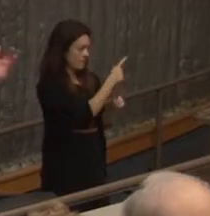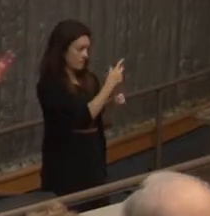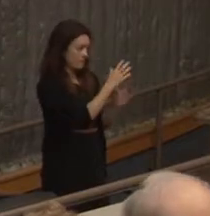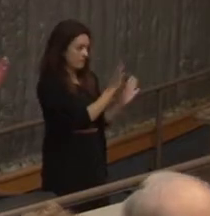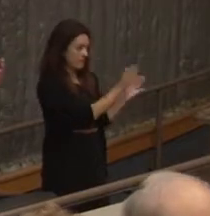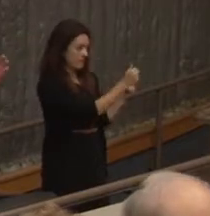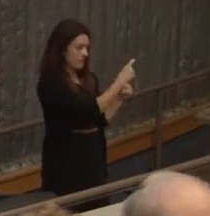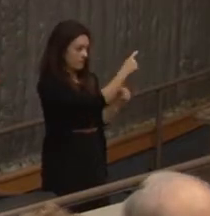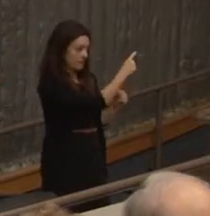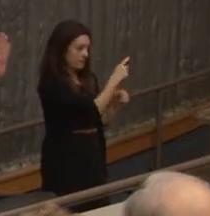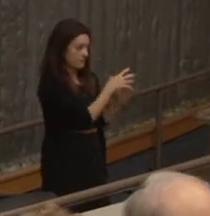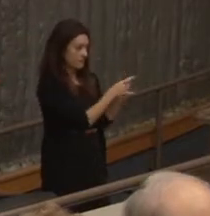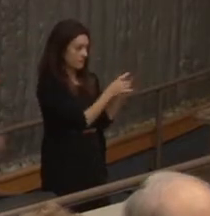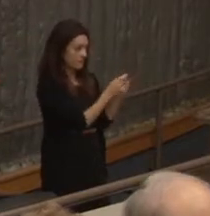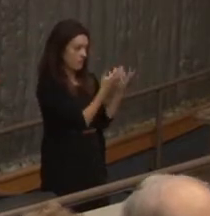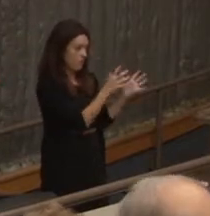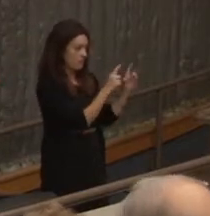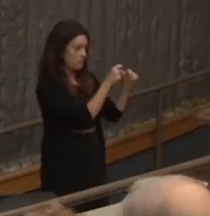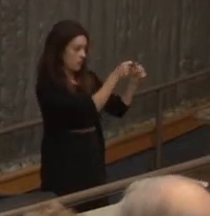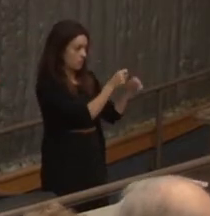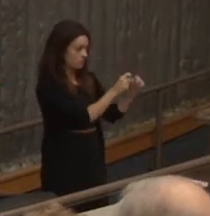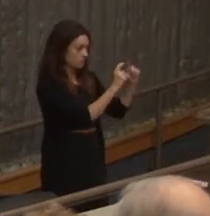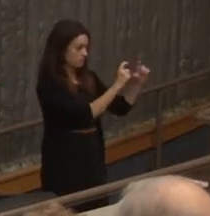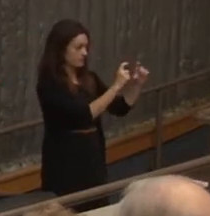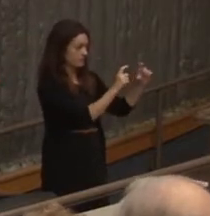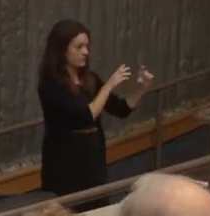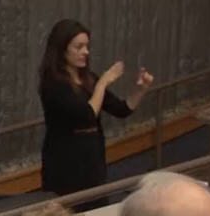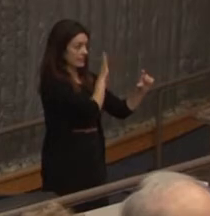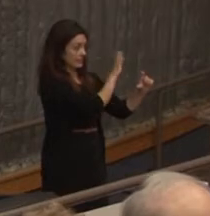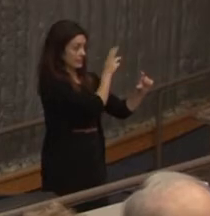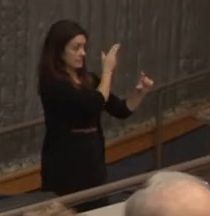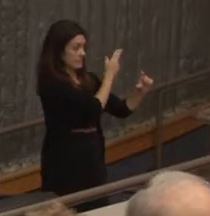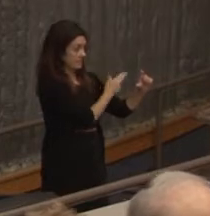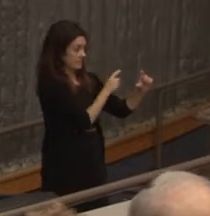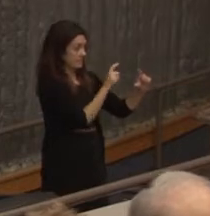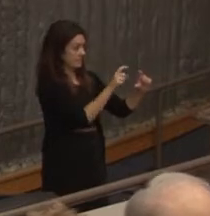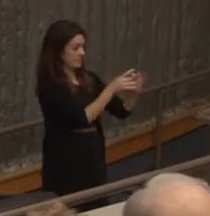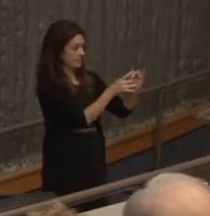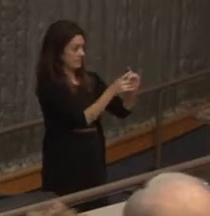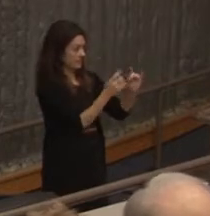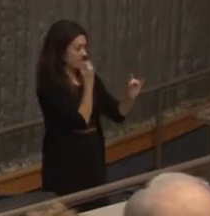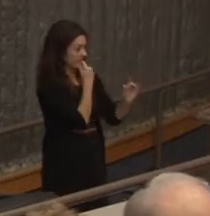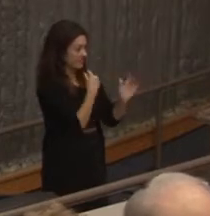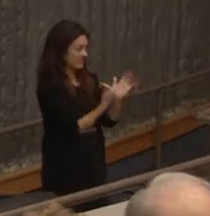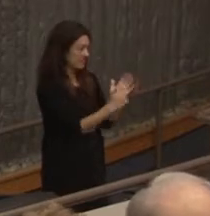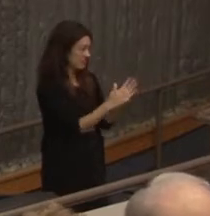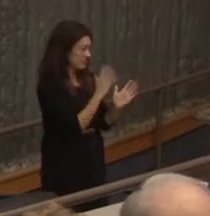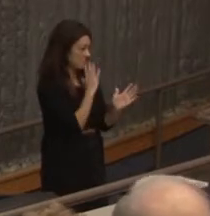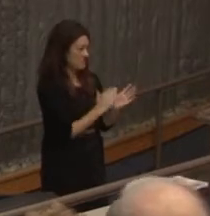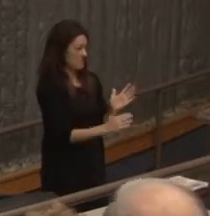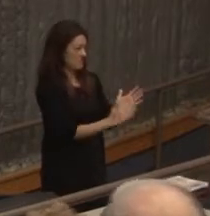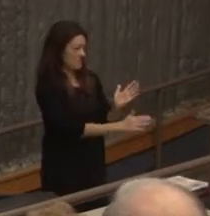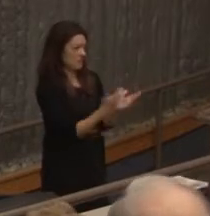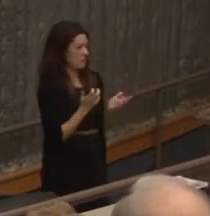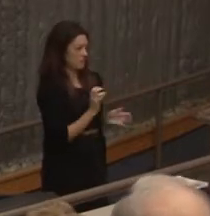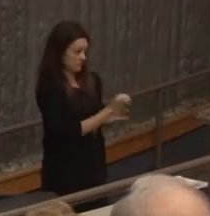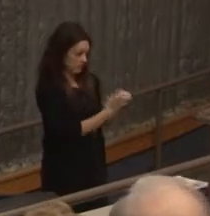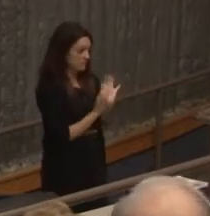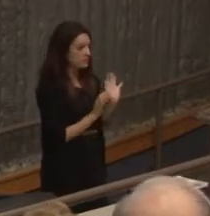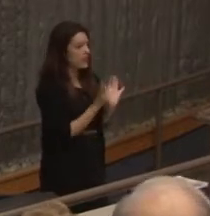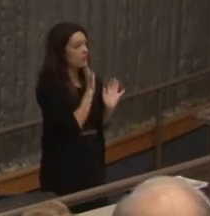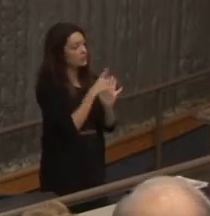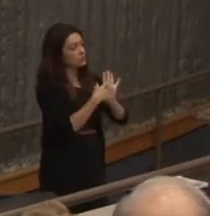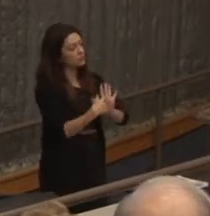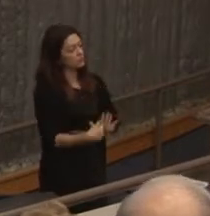my commentary on the paintings are posted next to the paintings, and whatever I would say would be repetitious or redundant. I'm going to show you a group